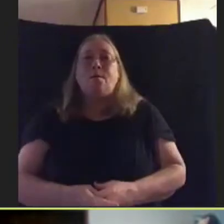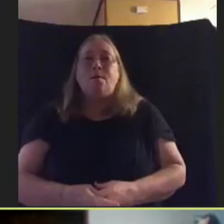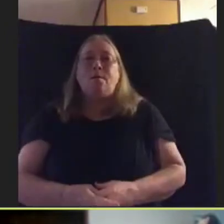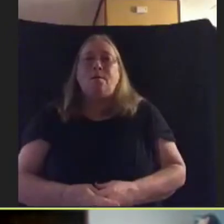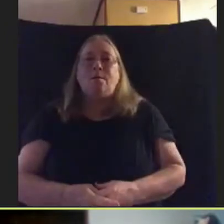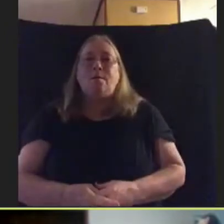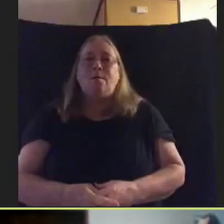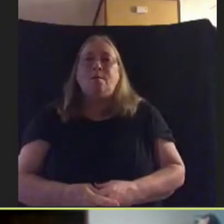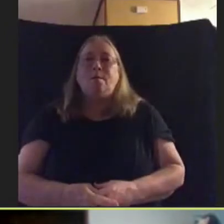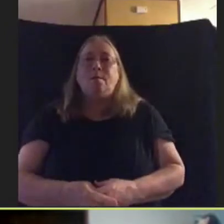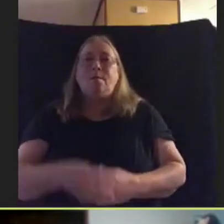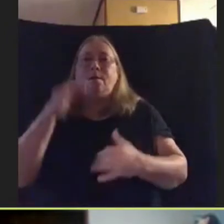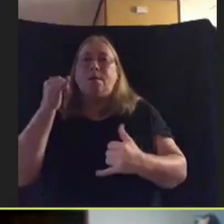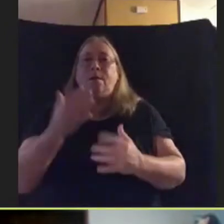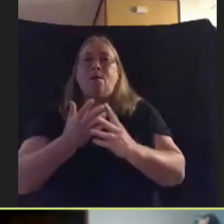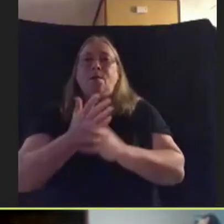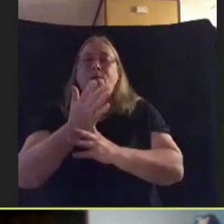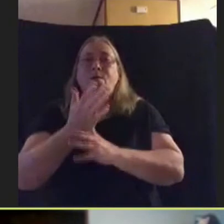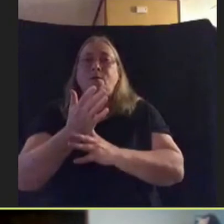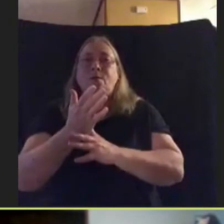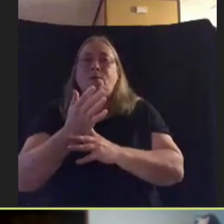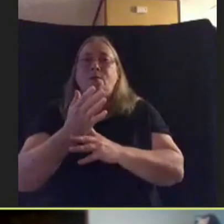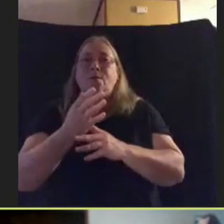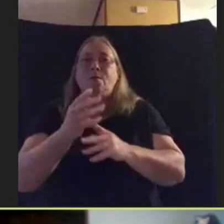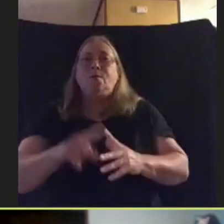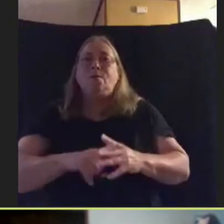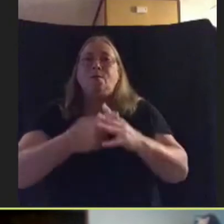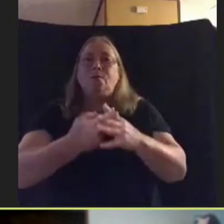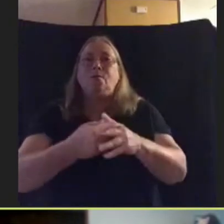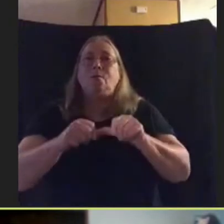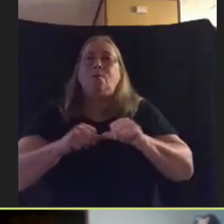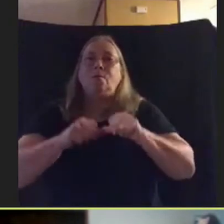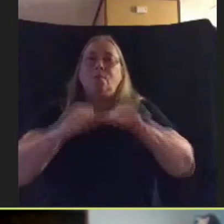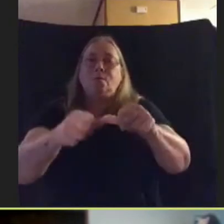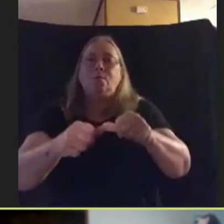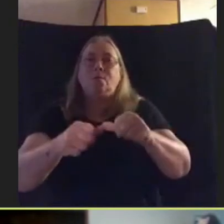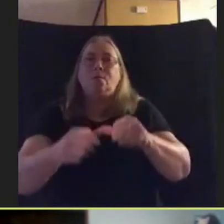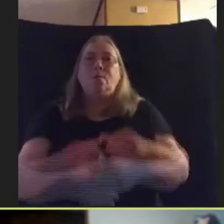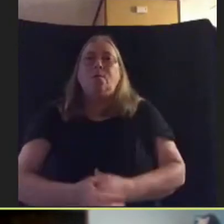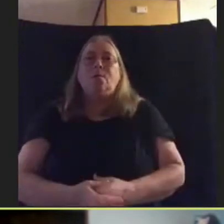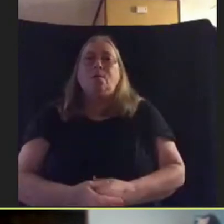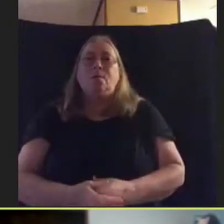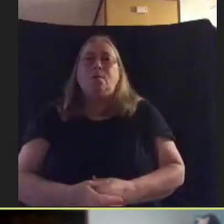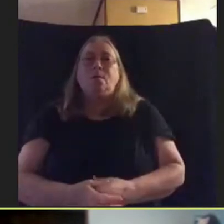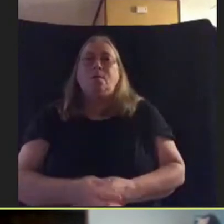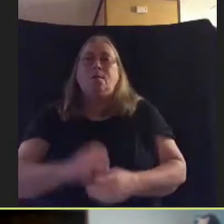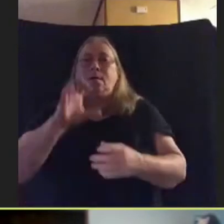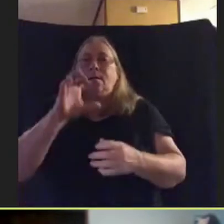those signs will continue, and we'll start, continue to see some downward trends in our case numbers. With the ultimate goal,